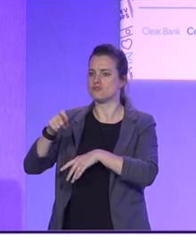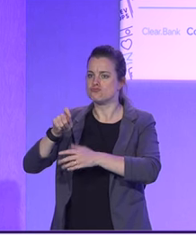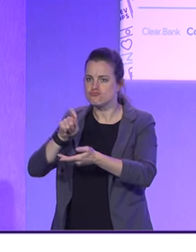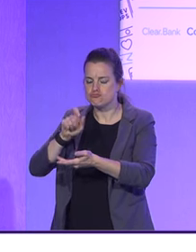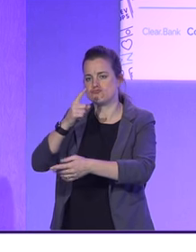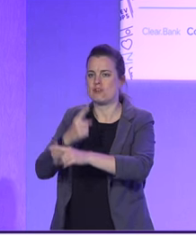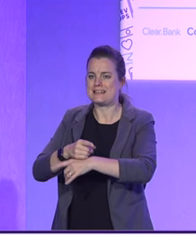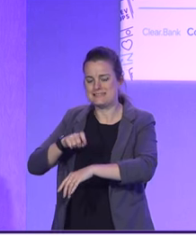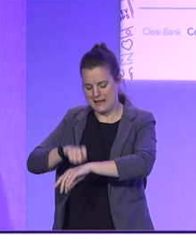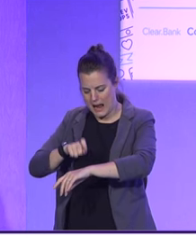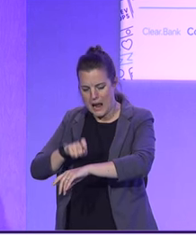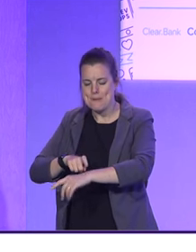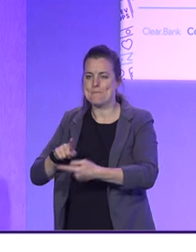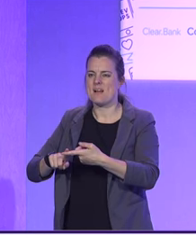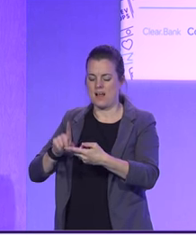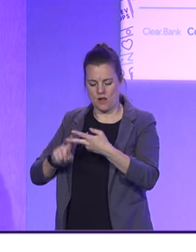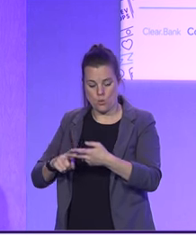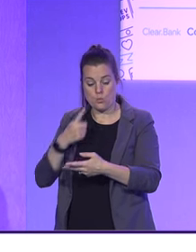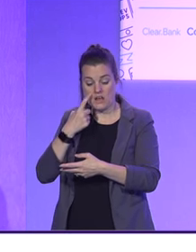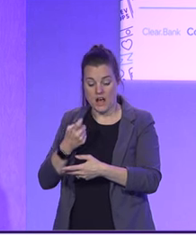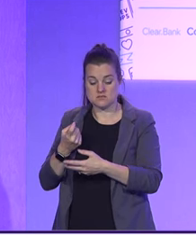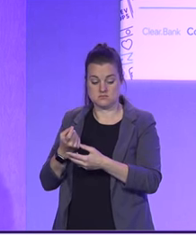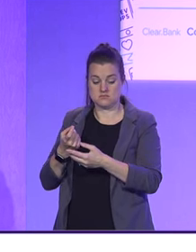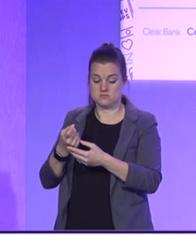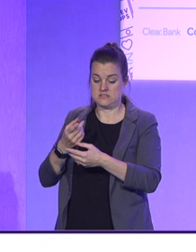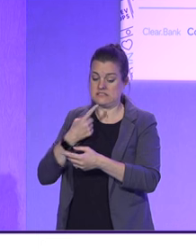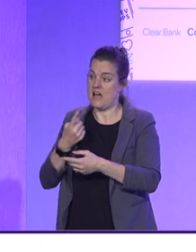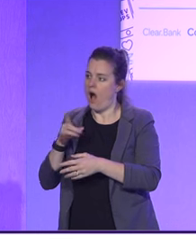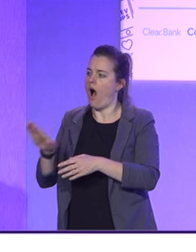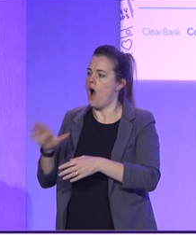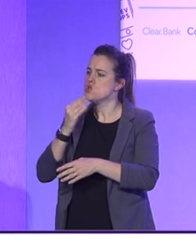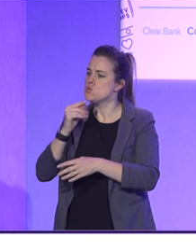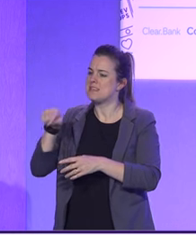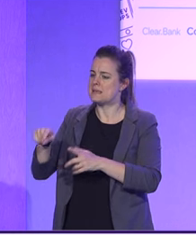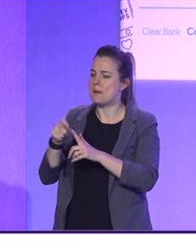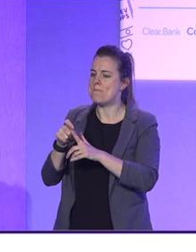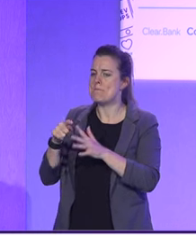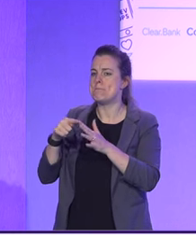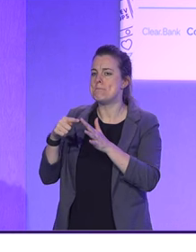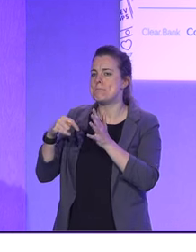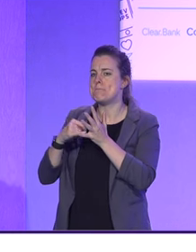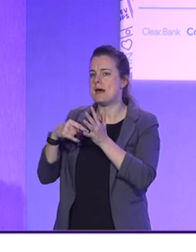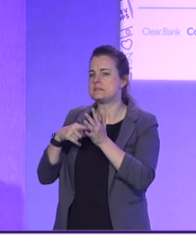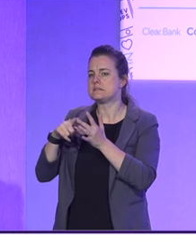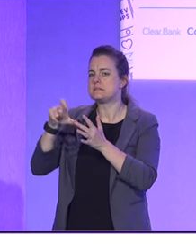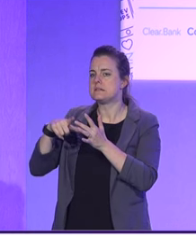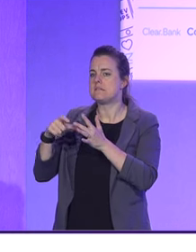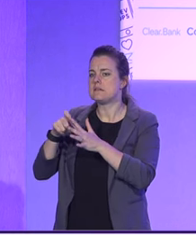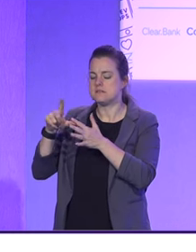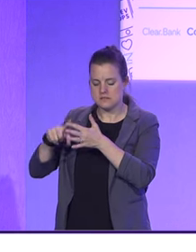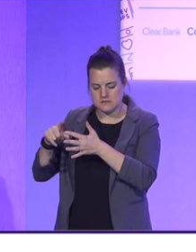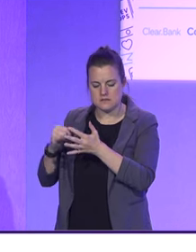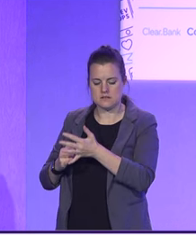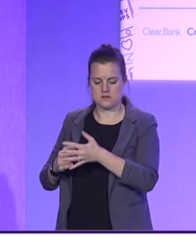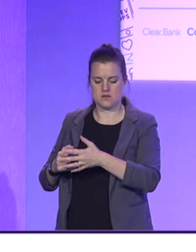give advanced recommendations, like as I said, for, I don't know, specific seeds that basically are better for this field, for